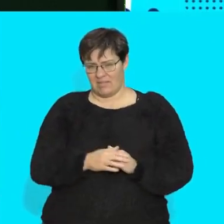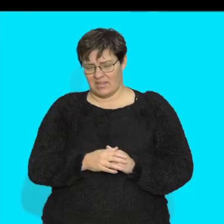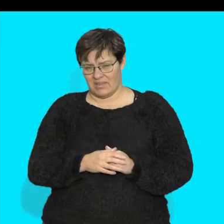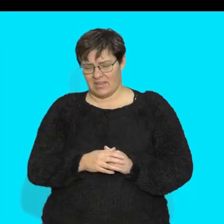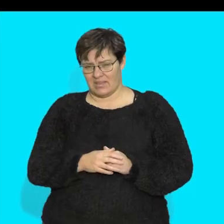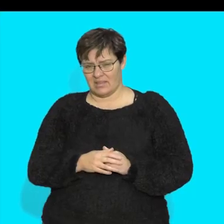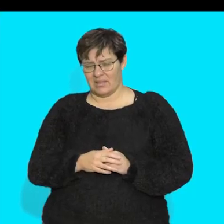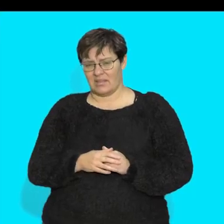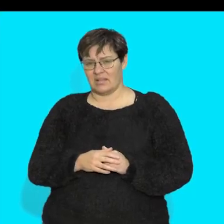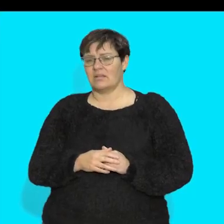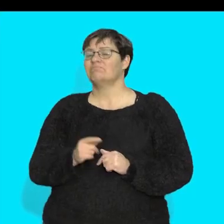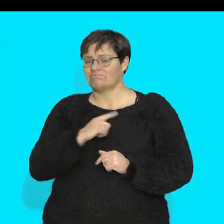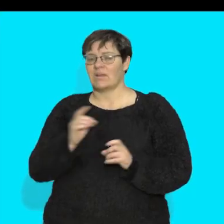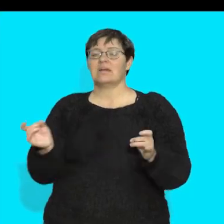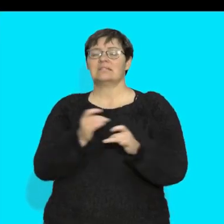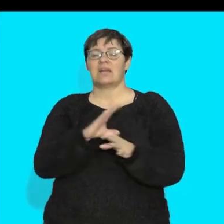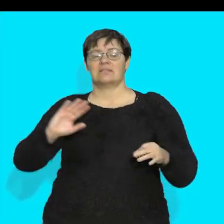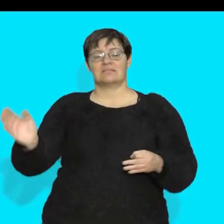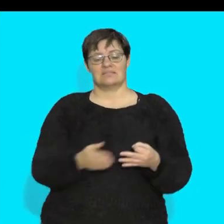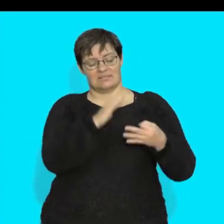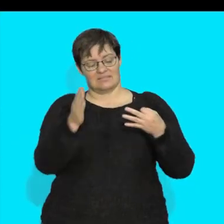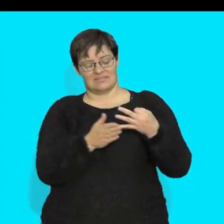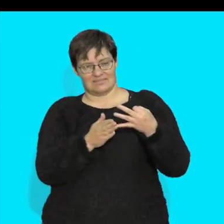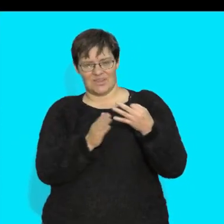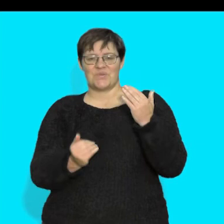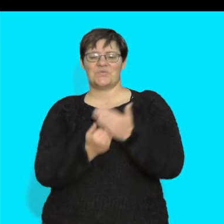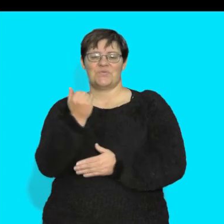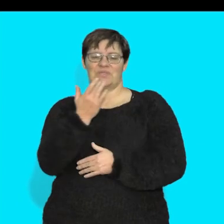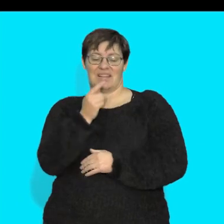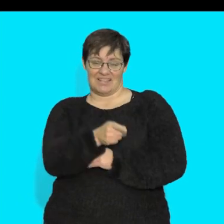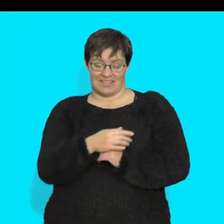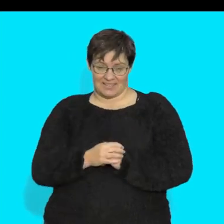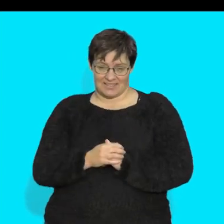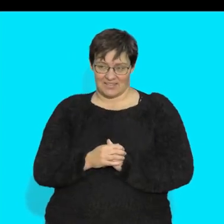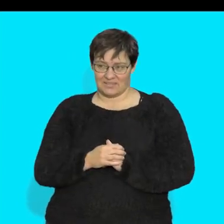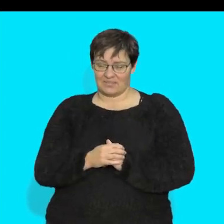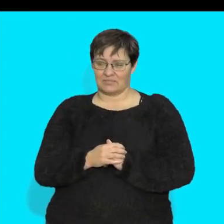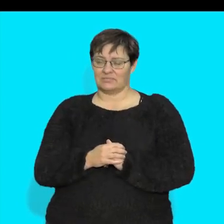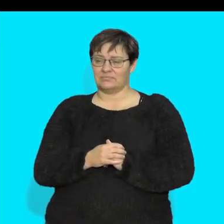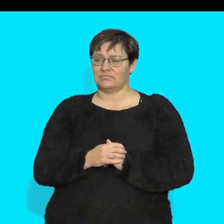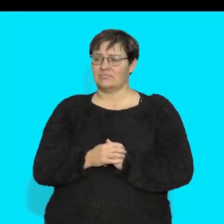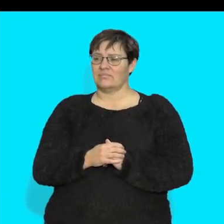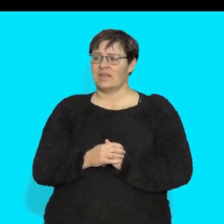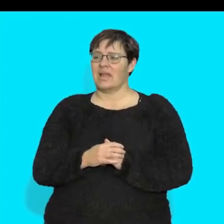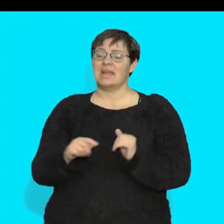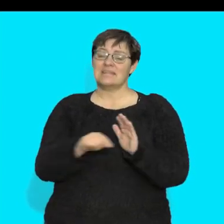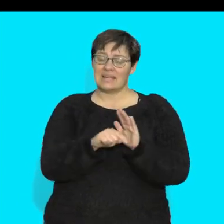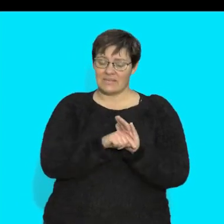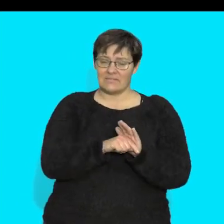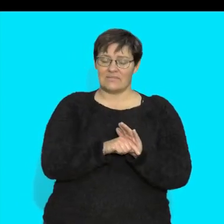when we started to develop the new type of cell. So the disadvantage of the membrane cell